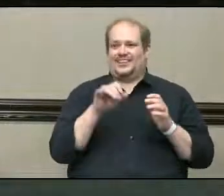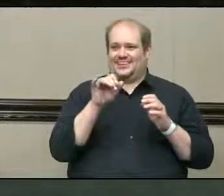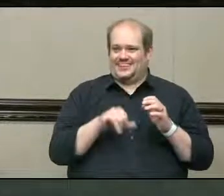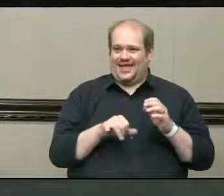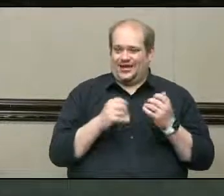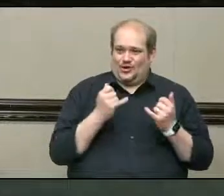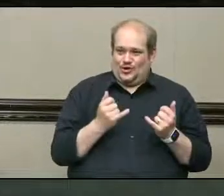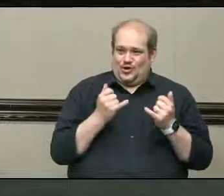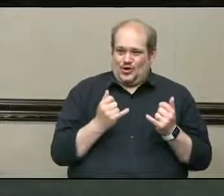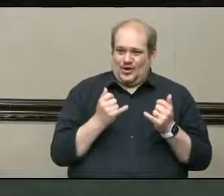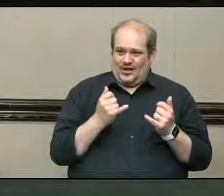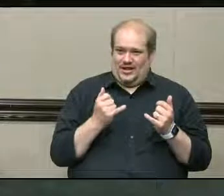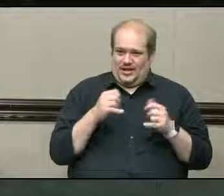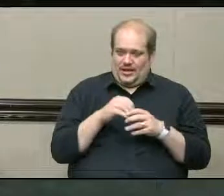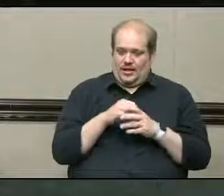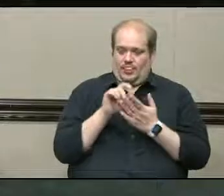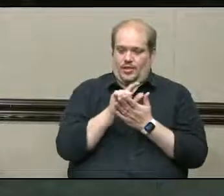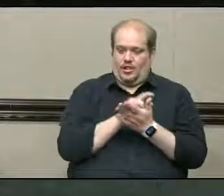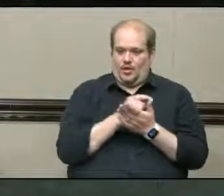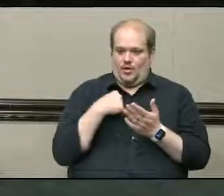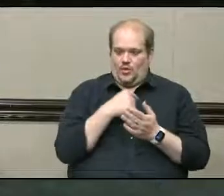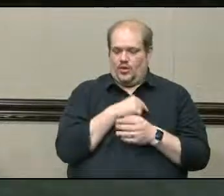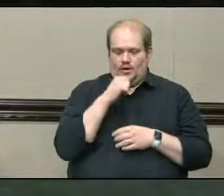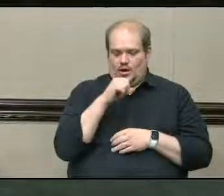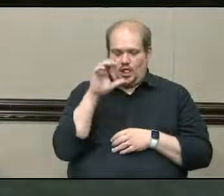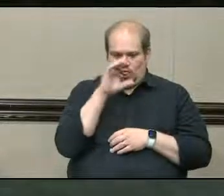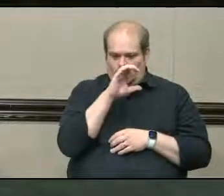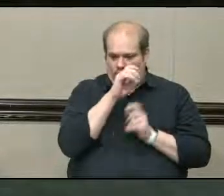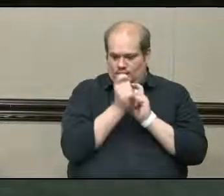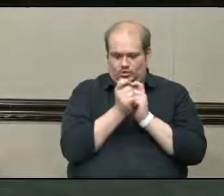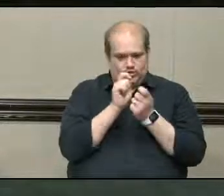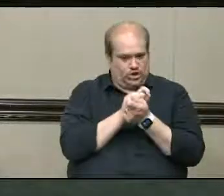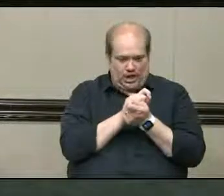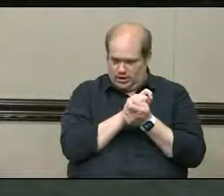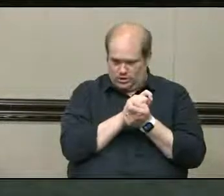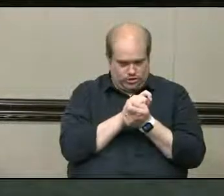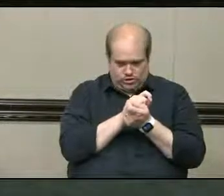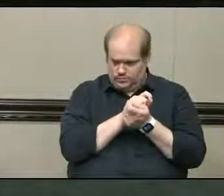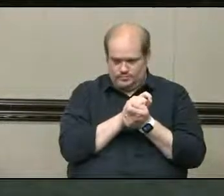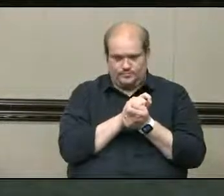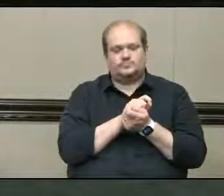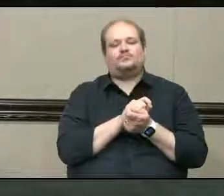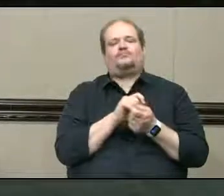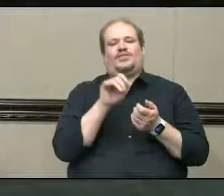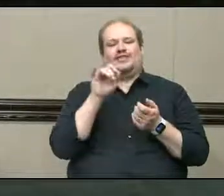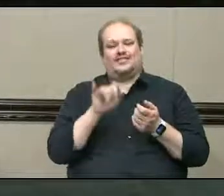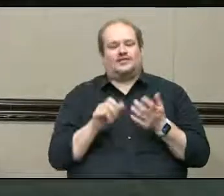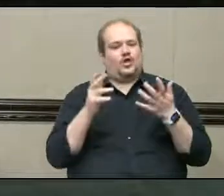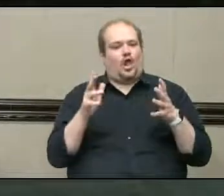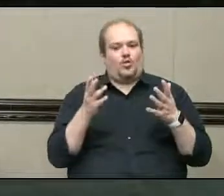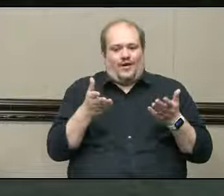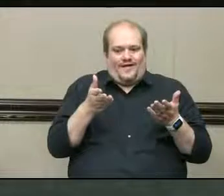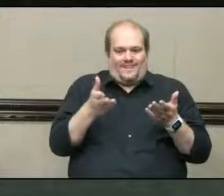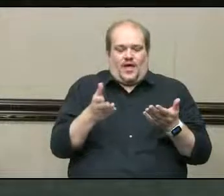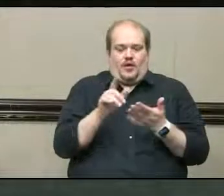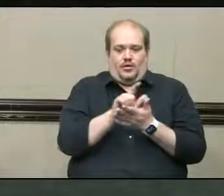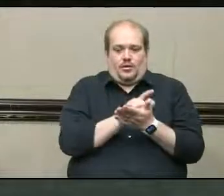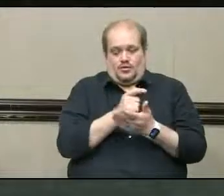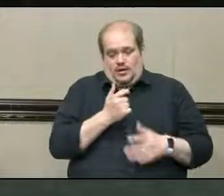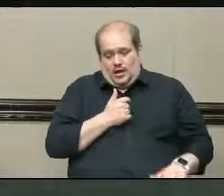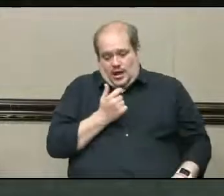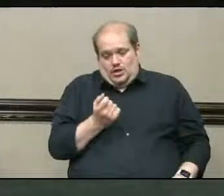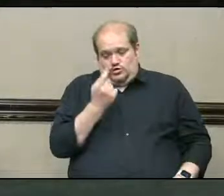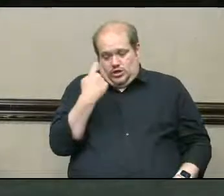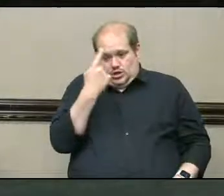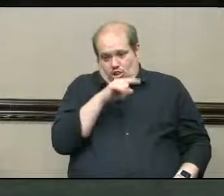That is currently existing in the code. We're not looking to change that to that classification. That's existing. And I can understand where